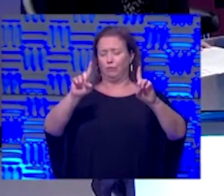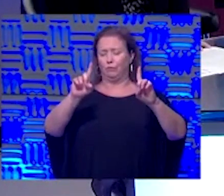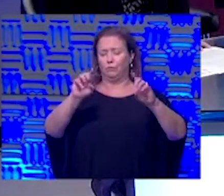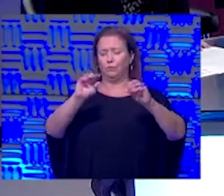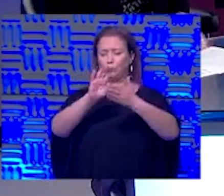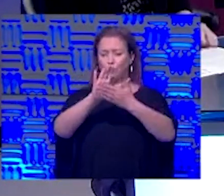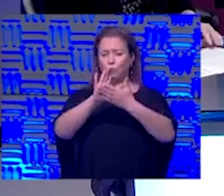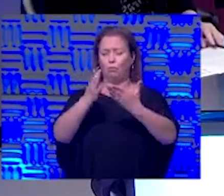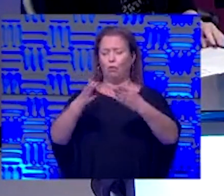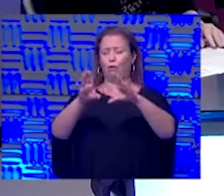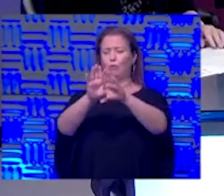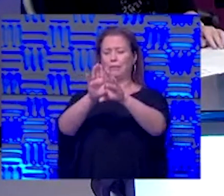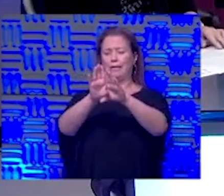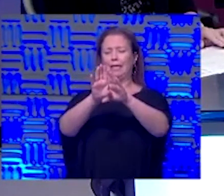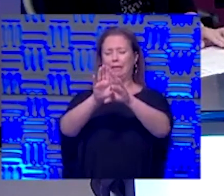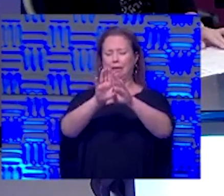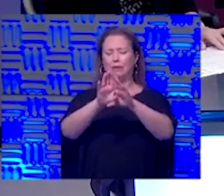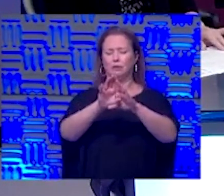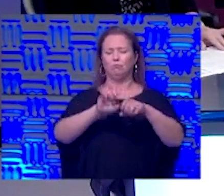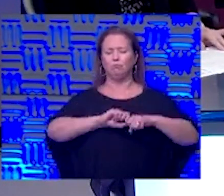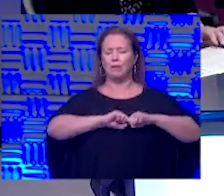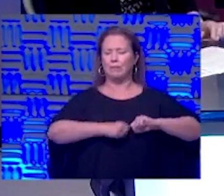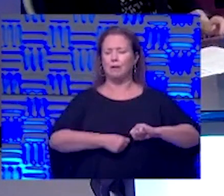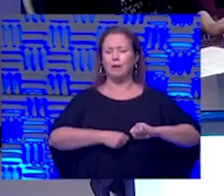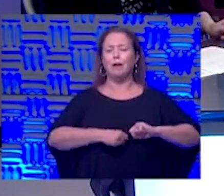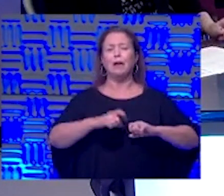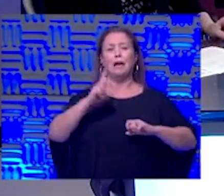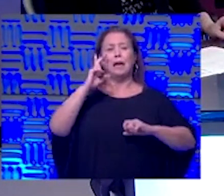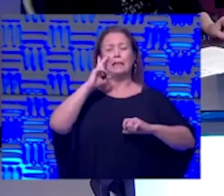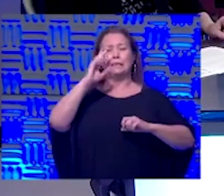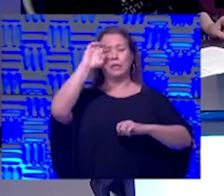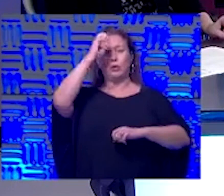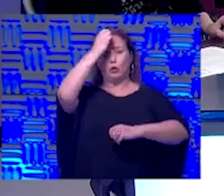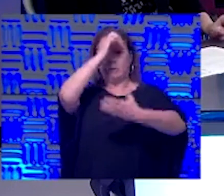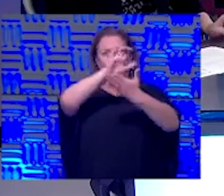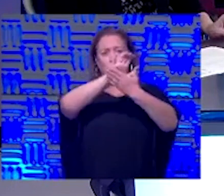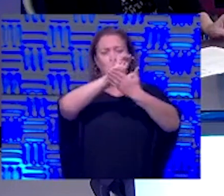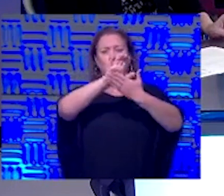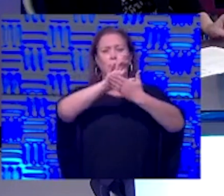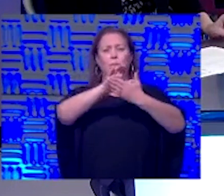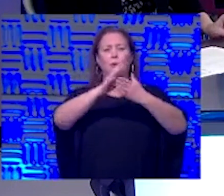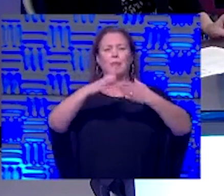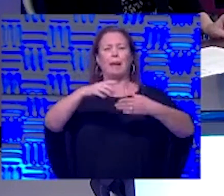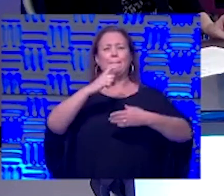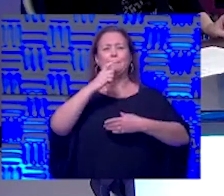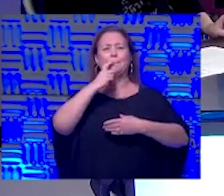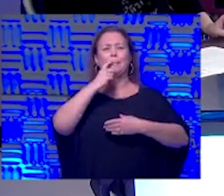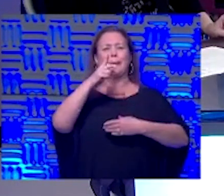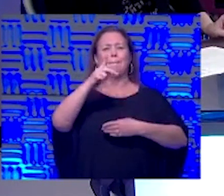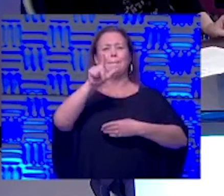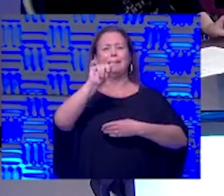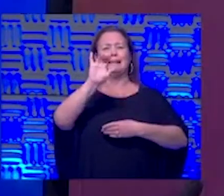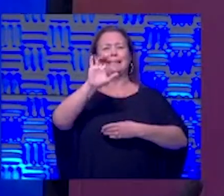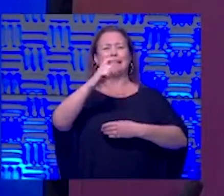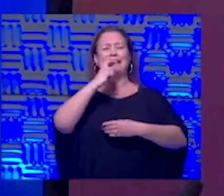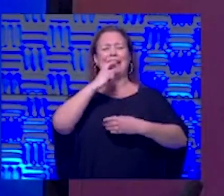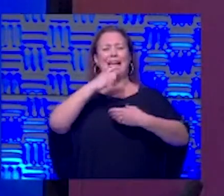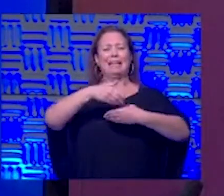have seen that some European schools are trying plexiglass barriers between desks. Would that be effective?